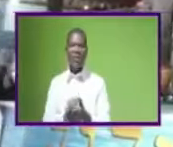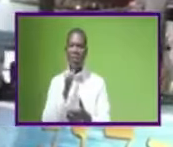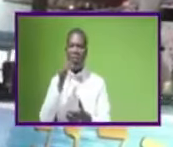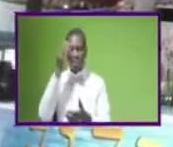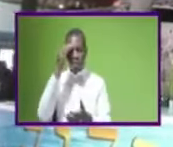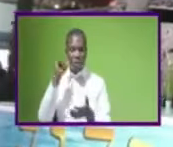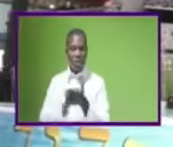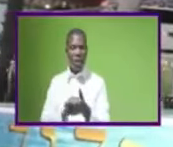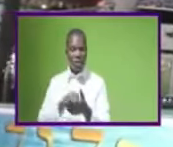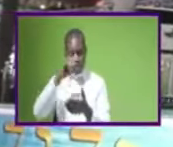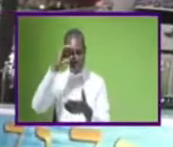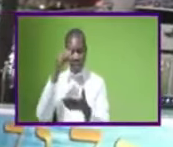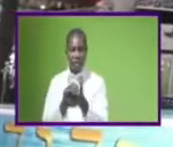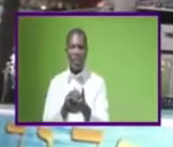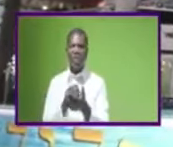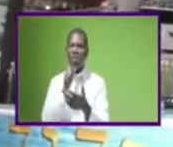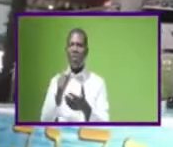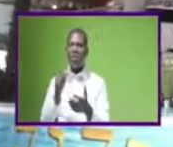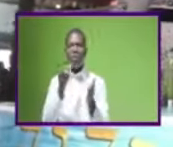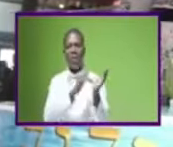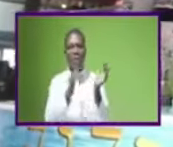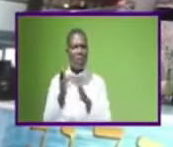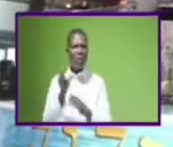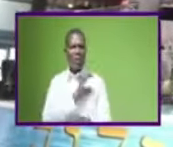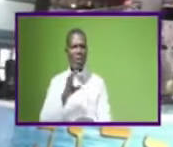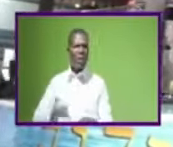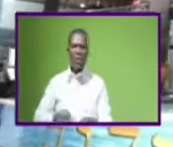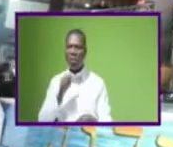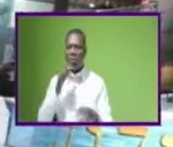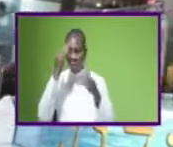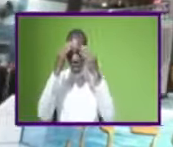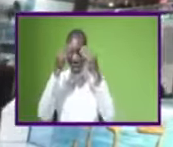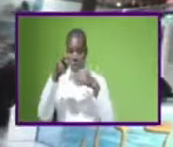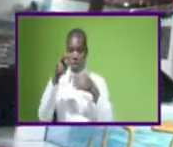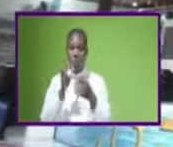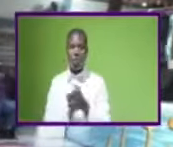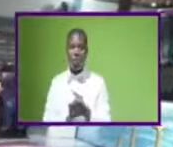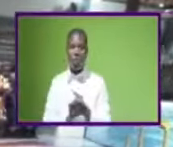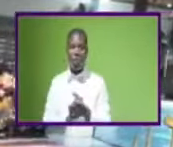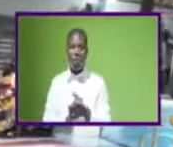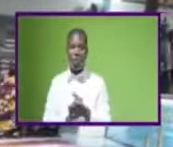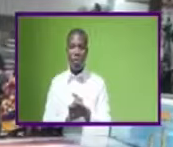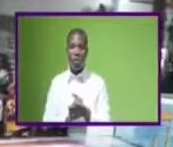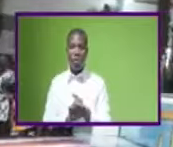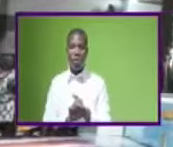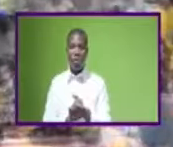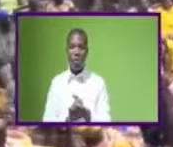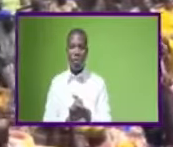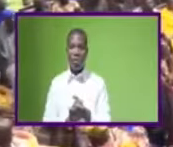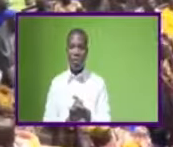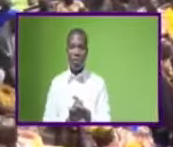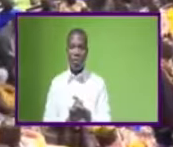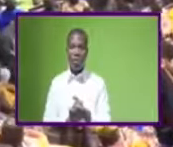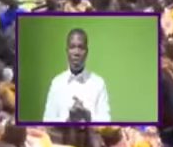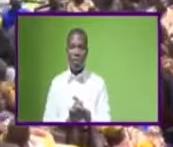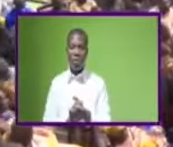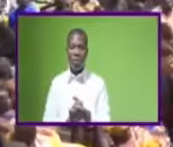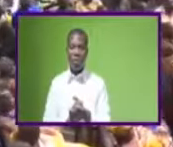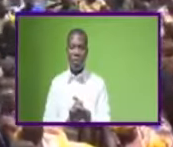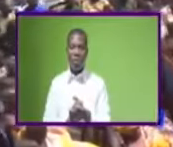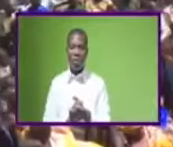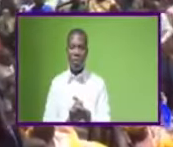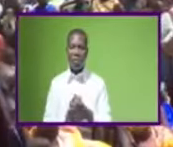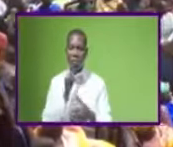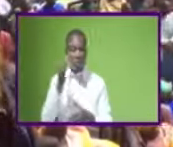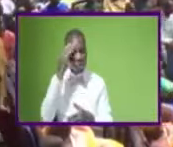wa. Upon everything you are not very aware that that image, yes, you were worshiping your churches is not